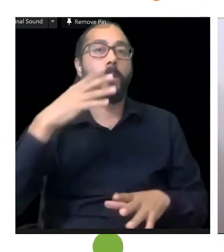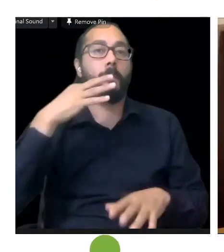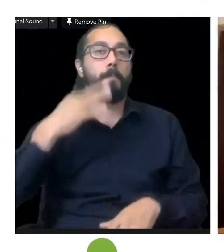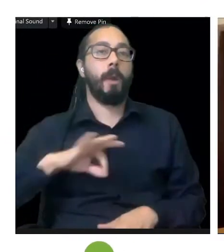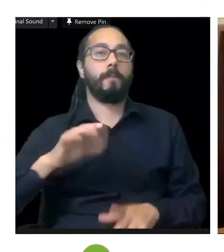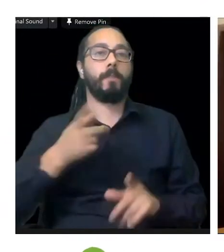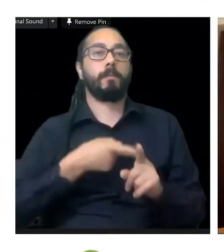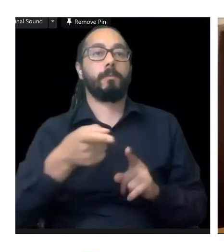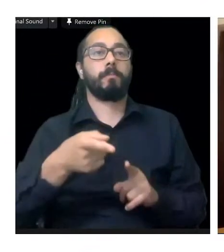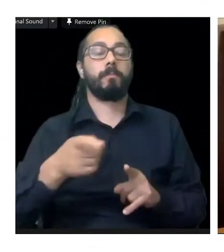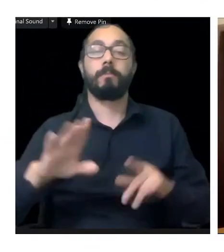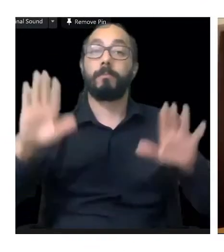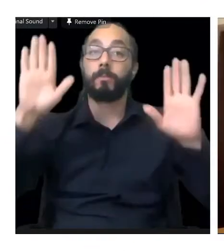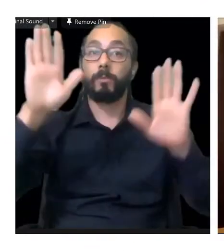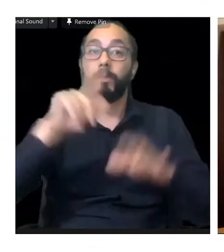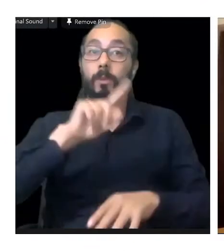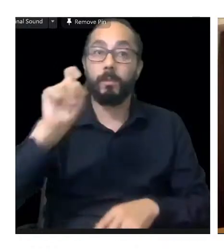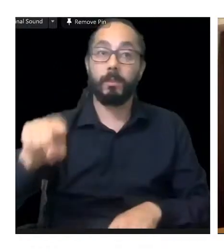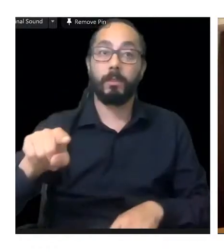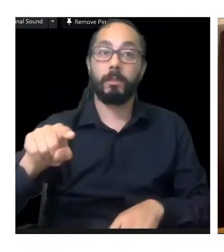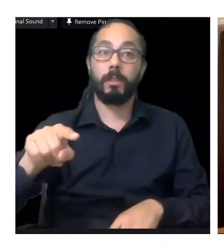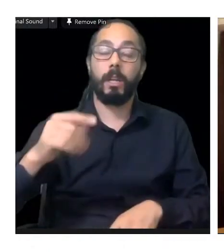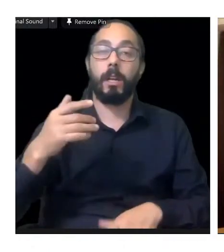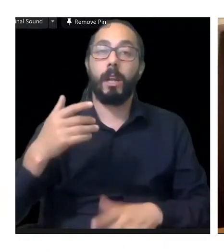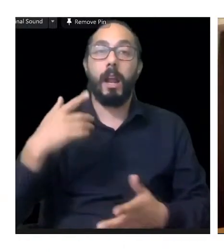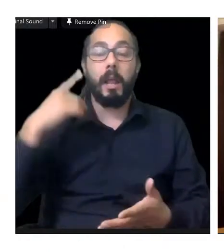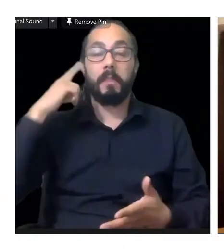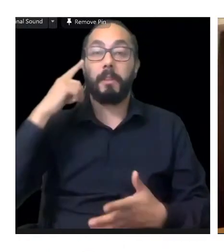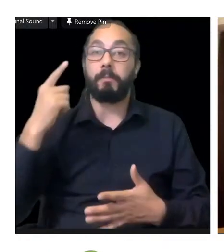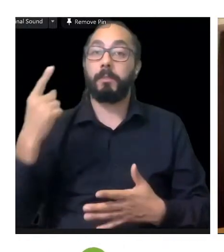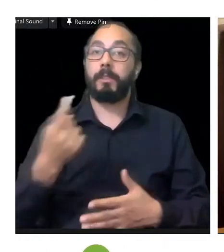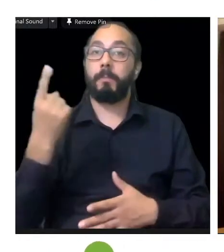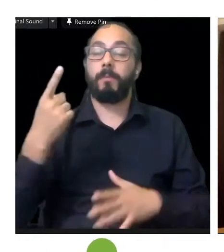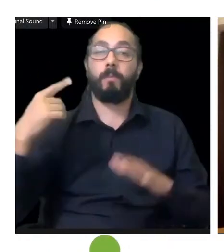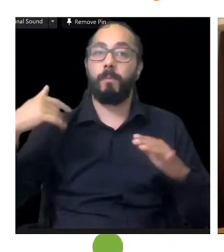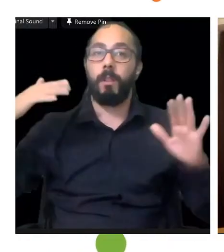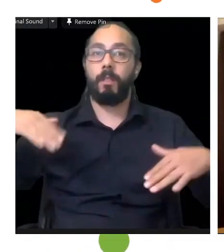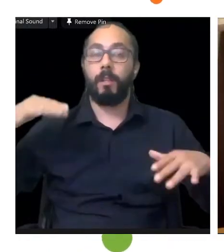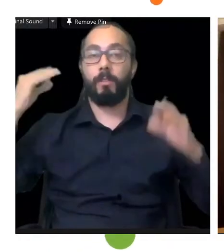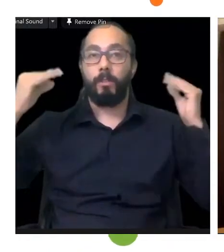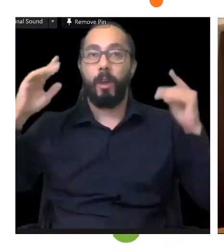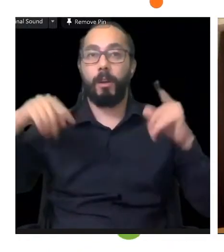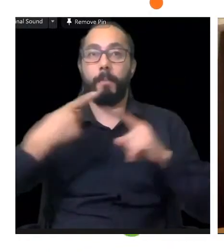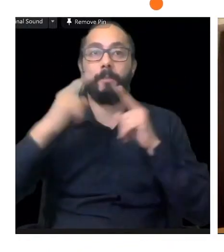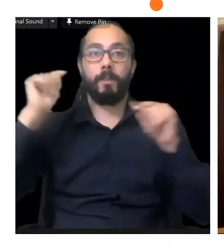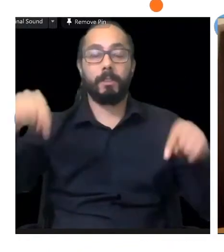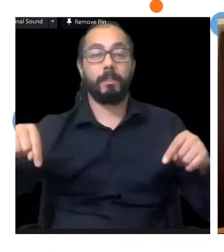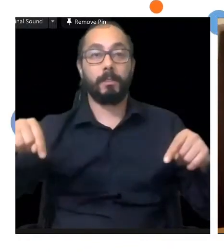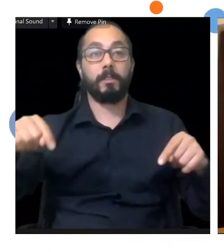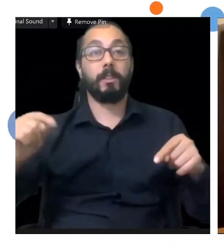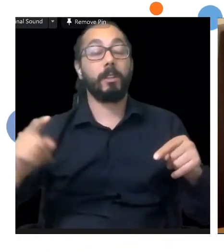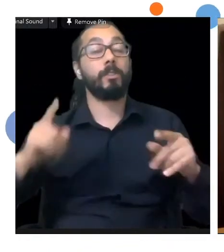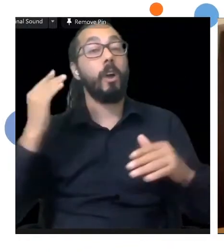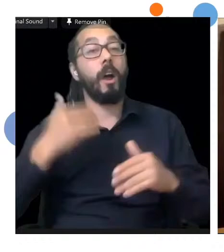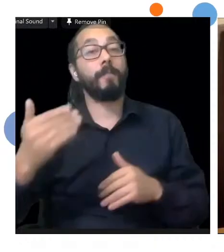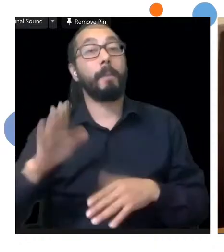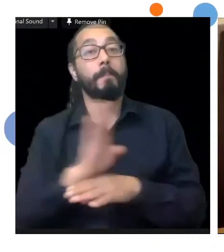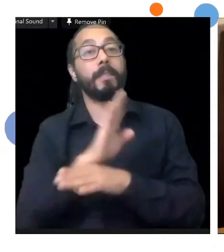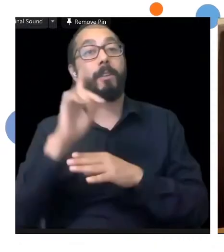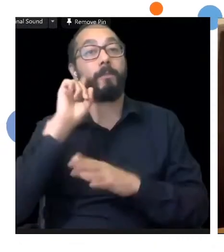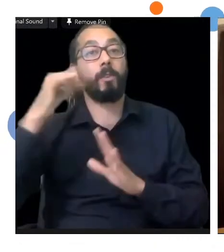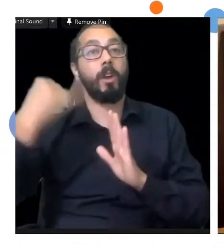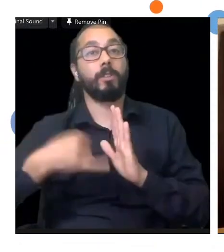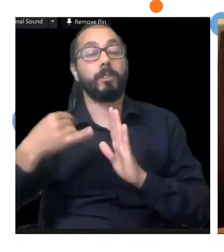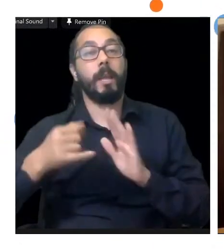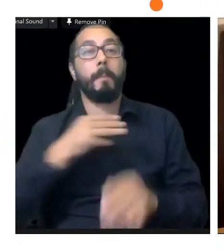It's a great question, and I don't think it's something that we've thought about in the context of this. You know, so often when Business for the Arts gathers its members, it tends to be,